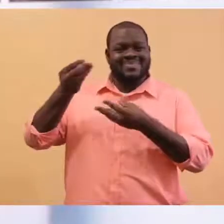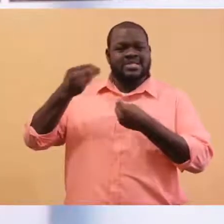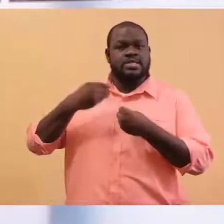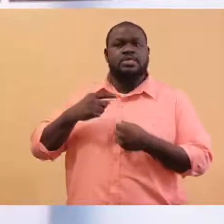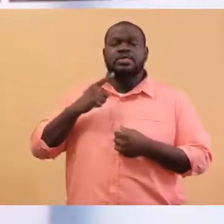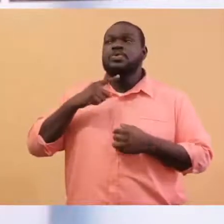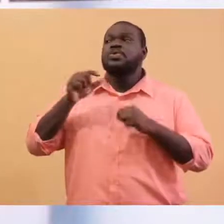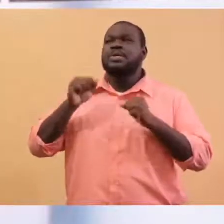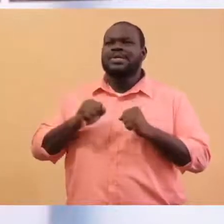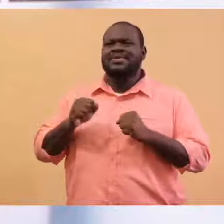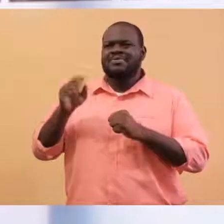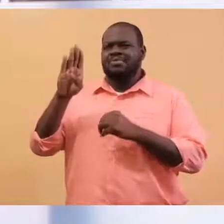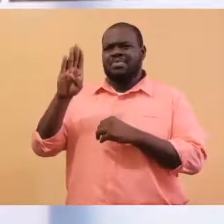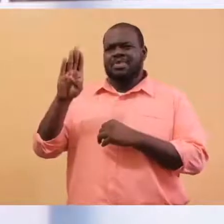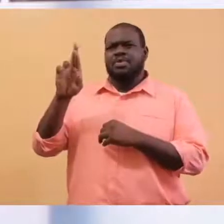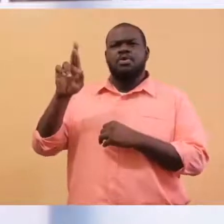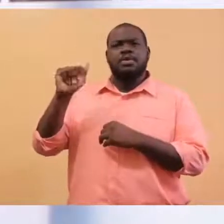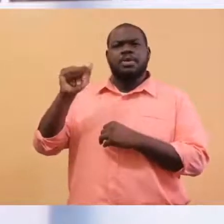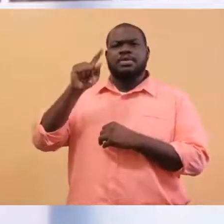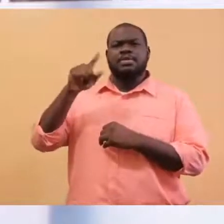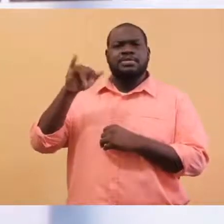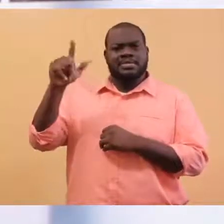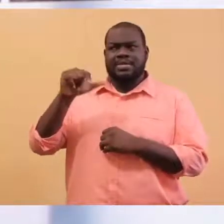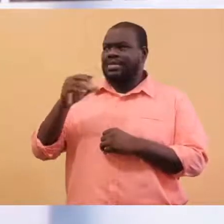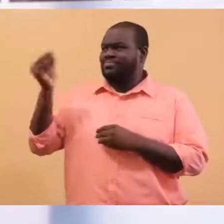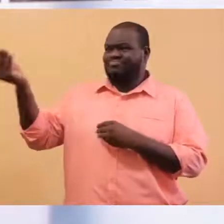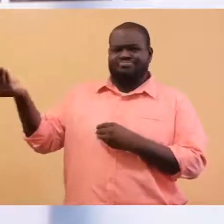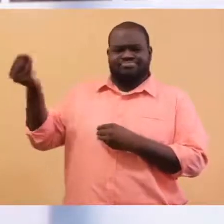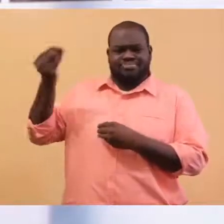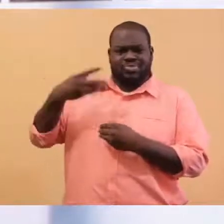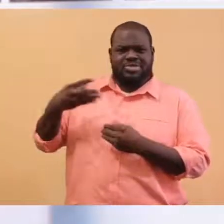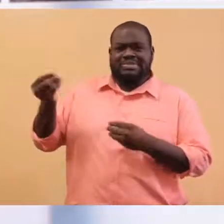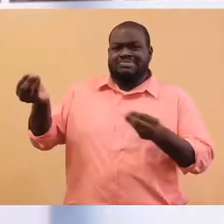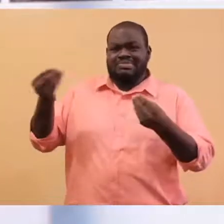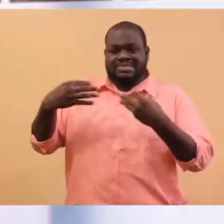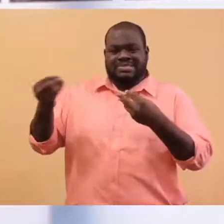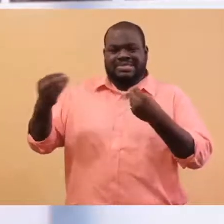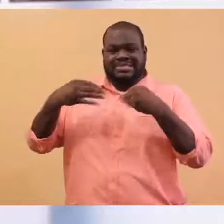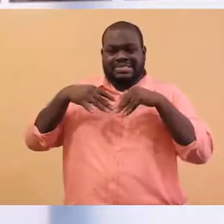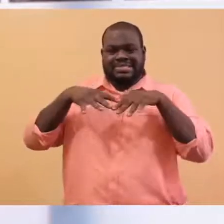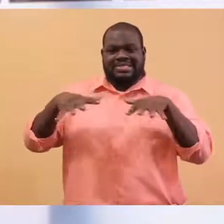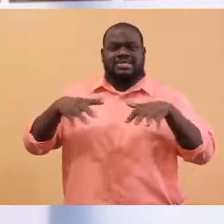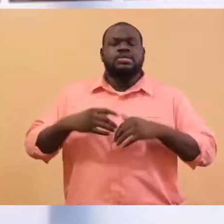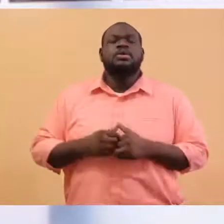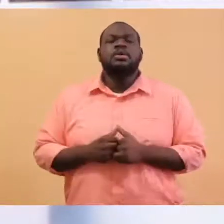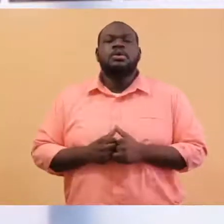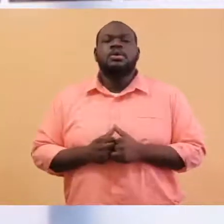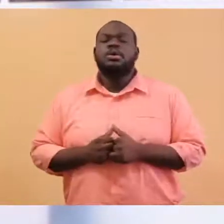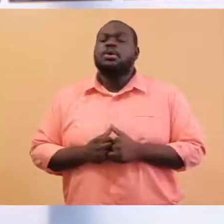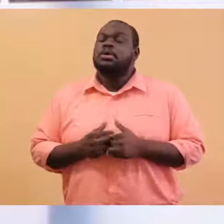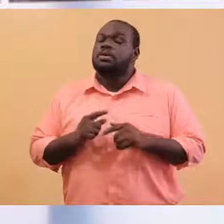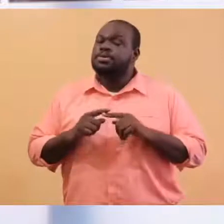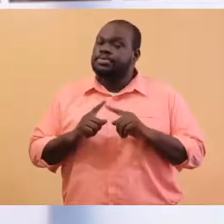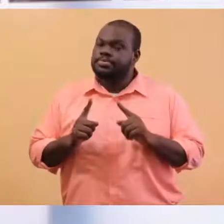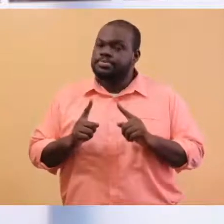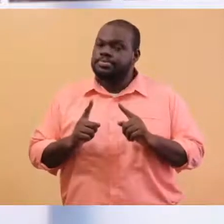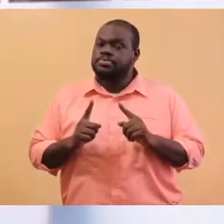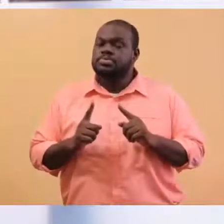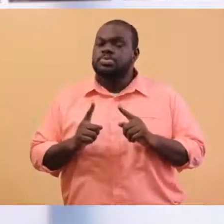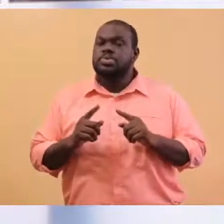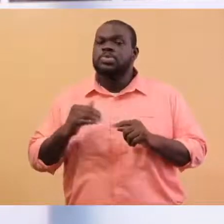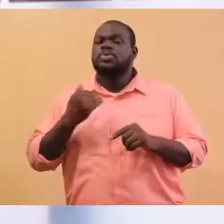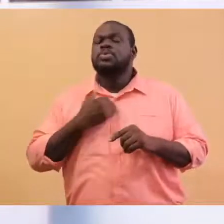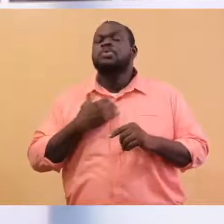from Brazil, as their numbers continue to increase exponentially. Therefore, we continue to